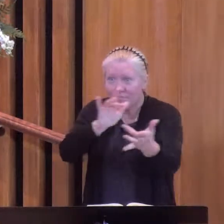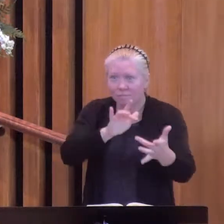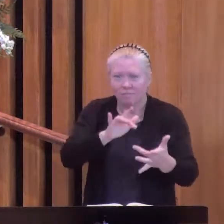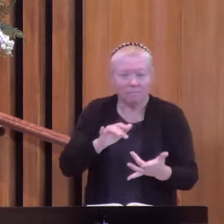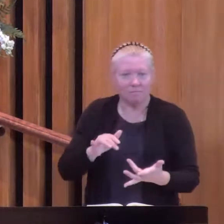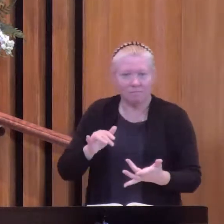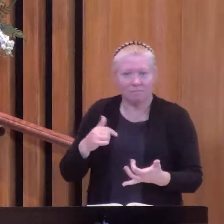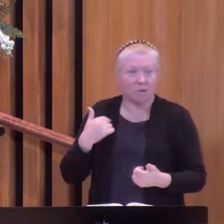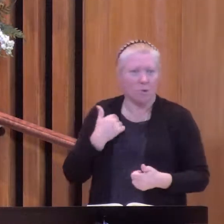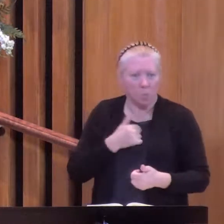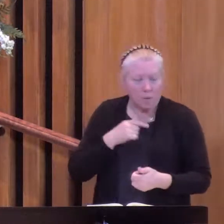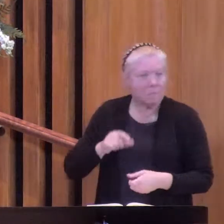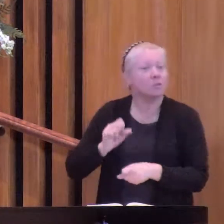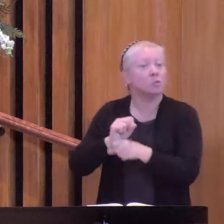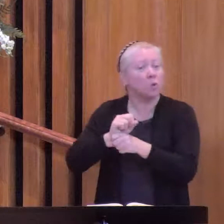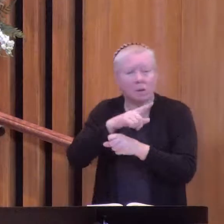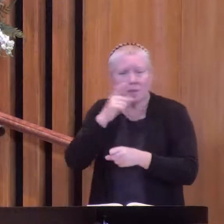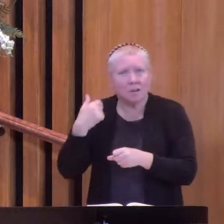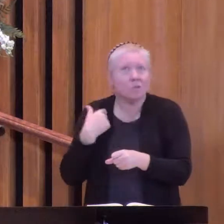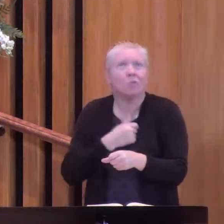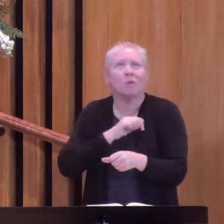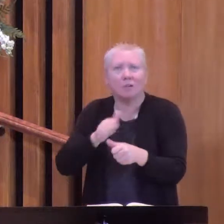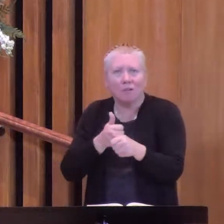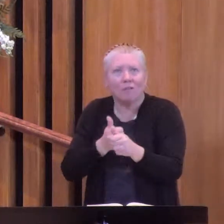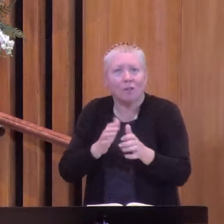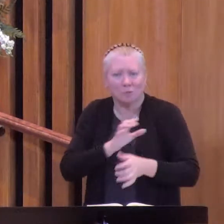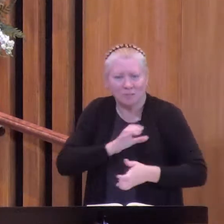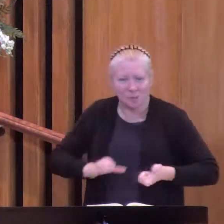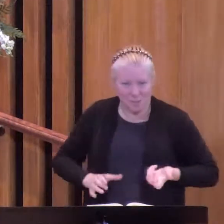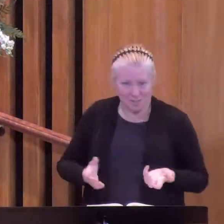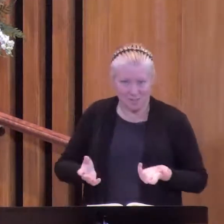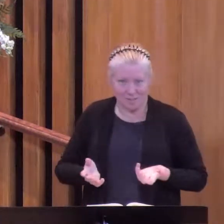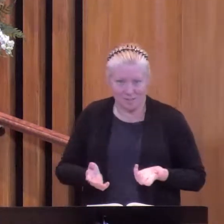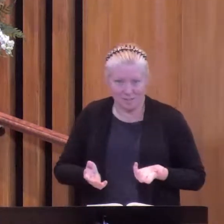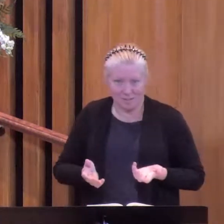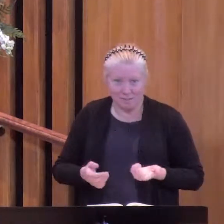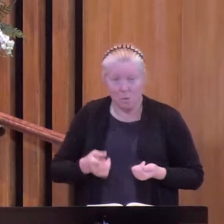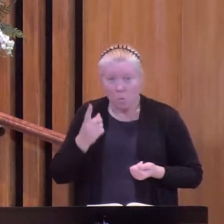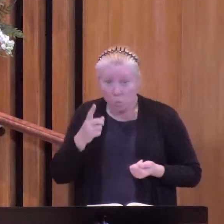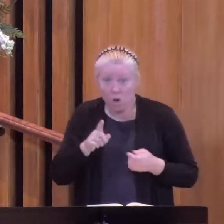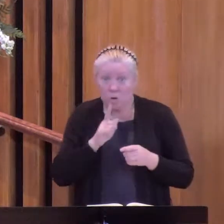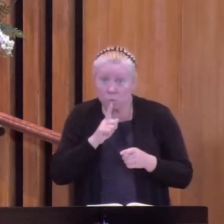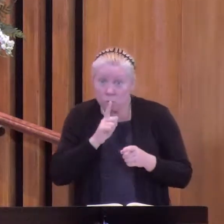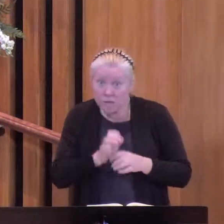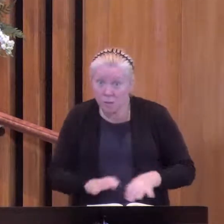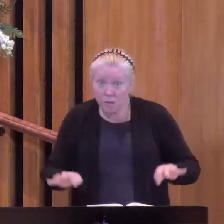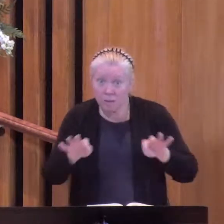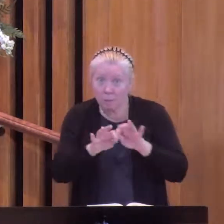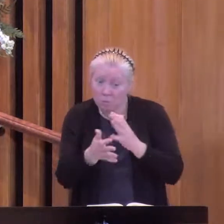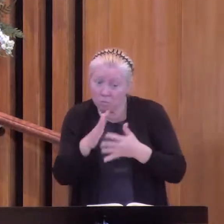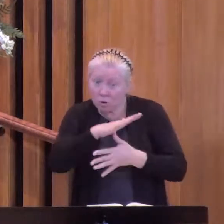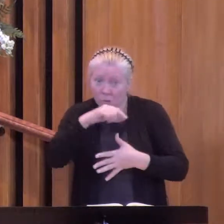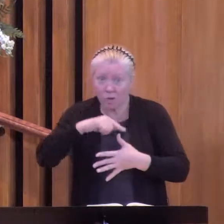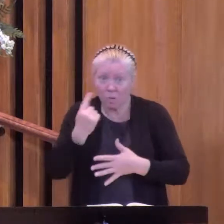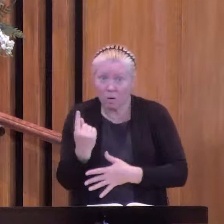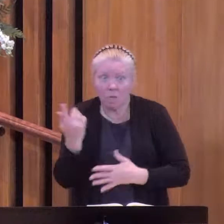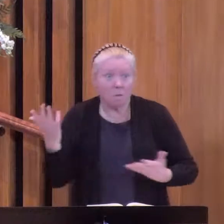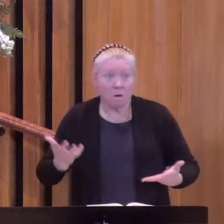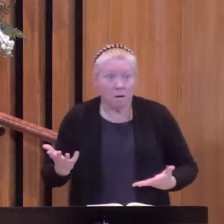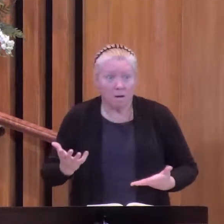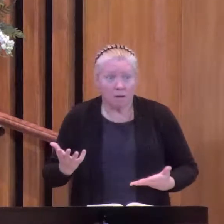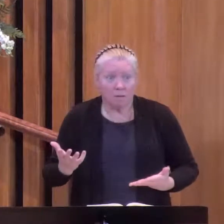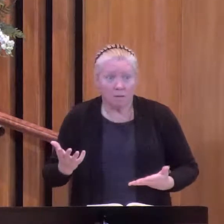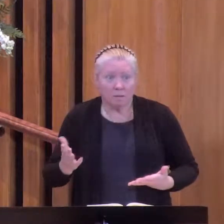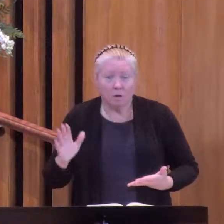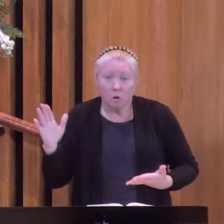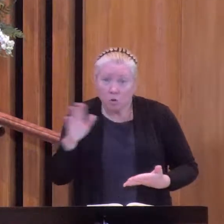of our common concerns is passing on our faith, our love of Jesus, to